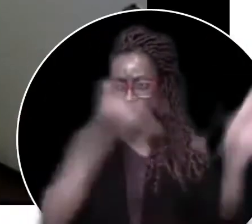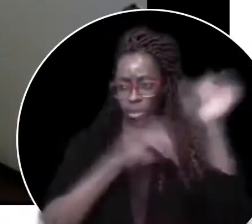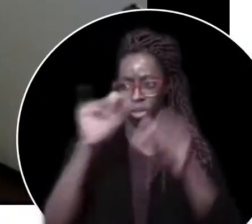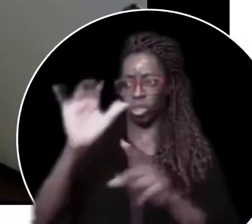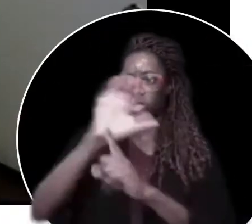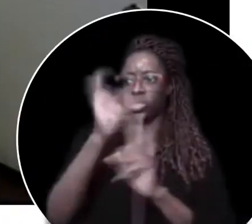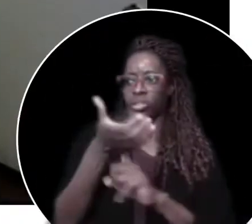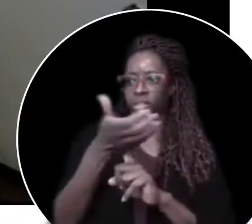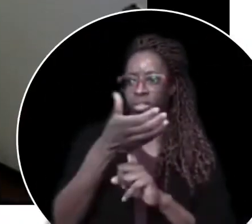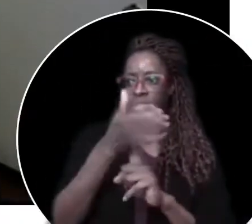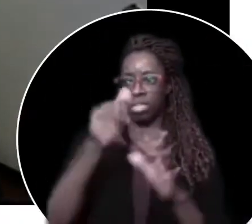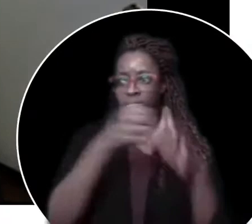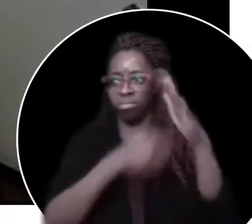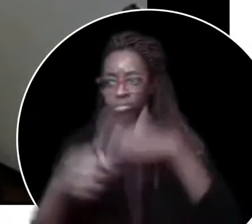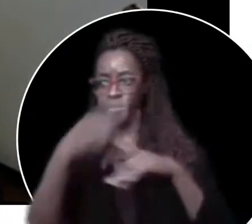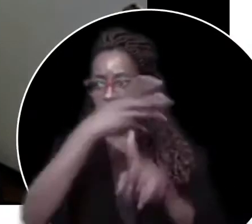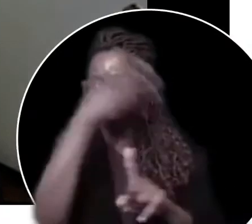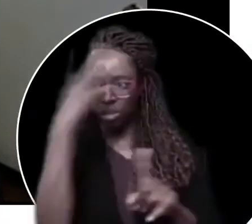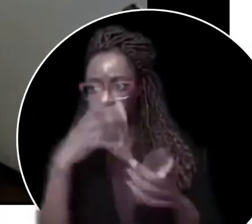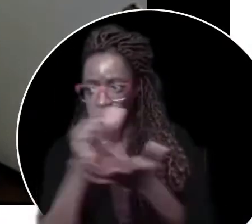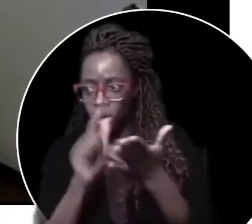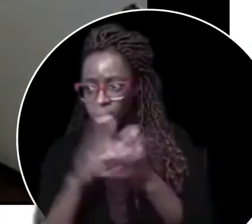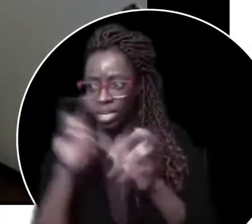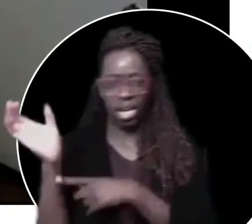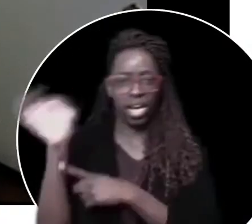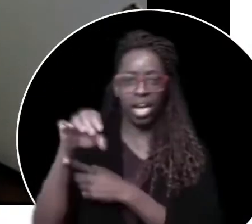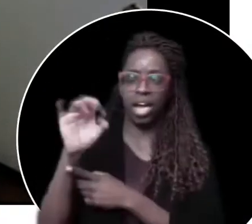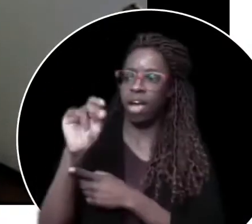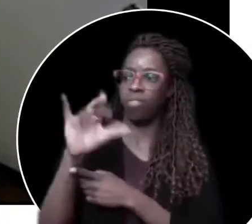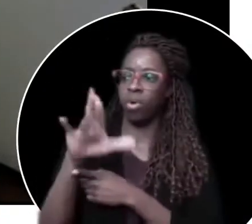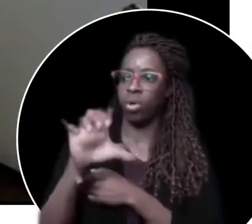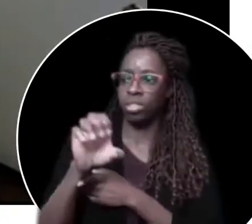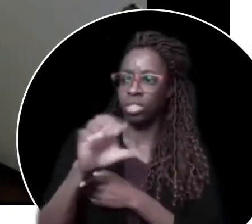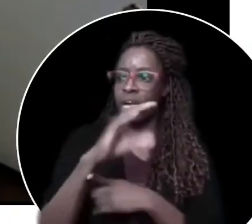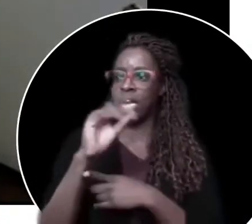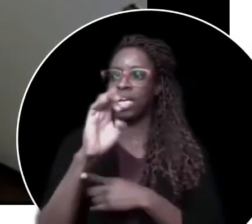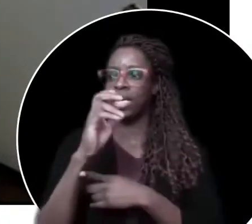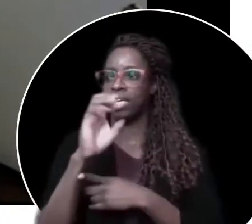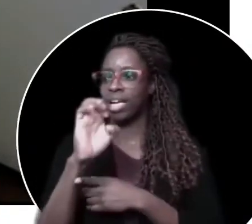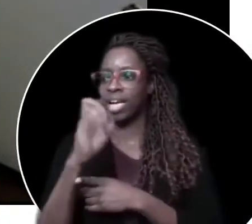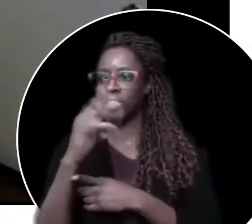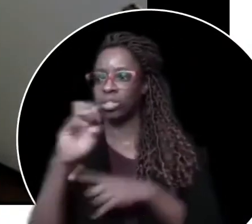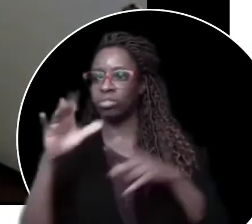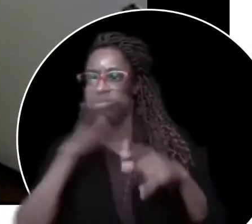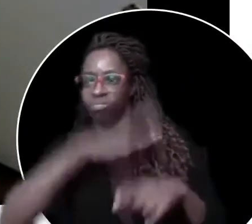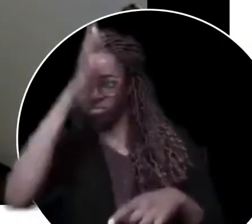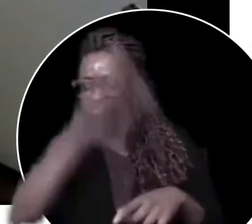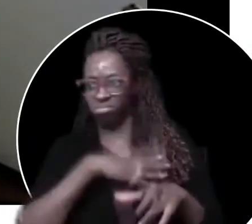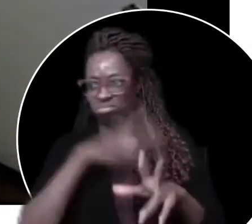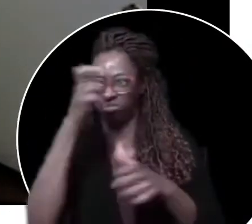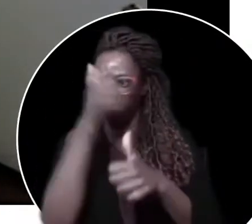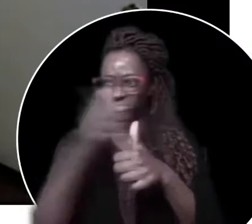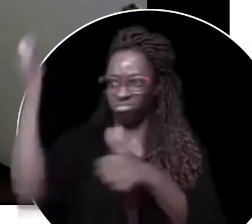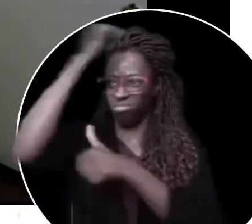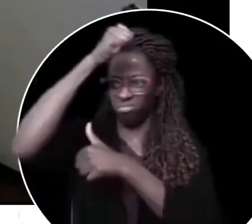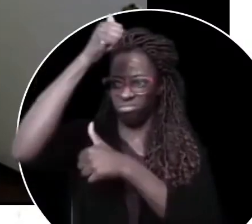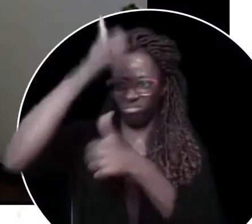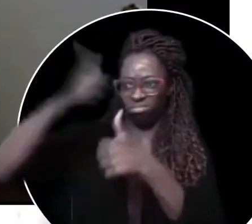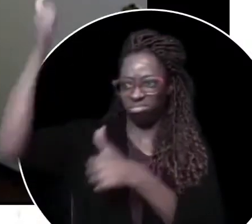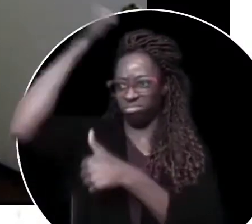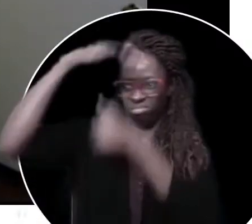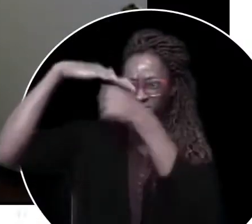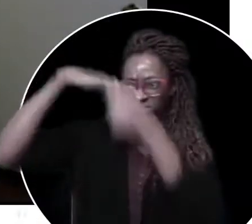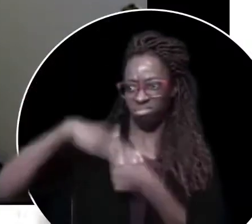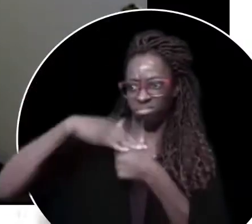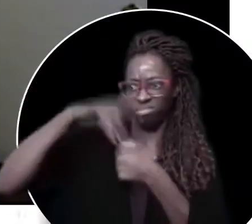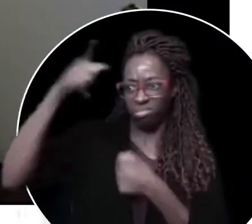subordination and racial subordination. So this work is deeply concerned with ways in which racism is used